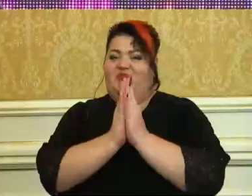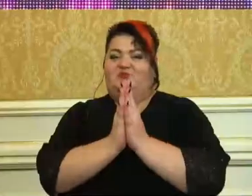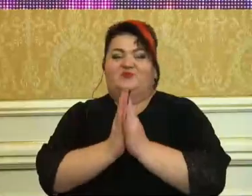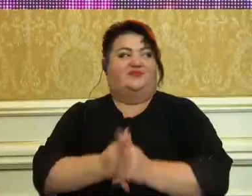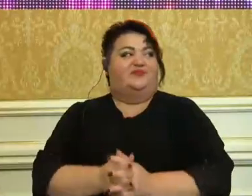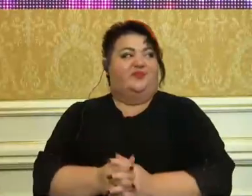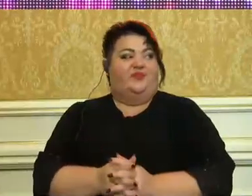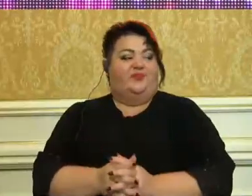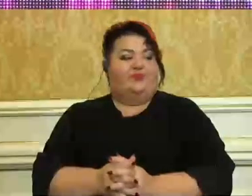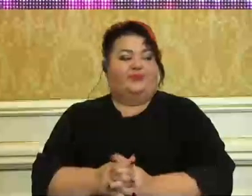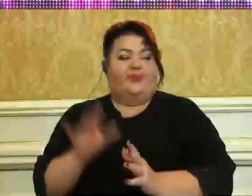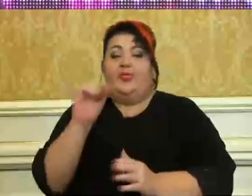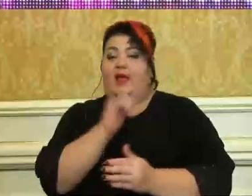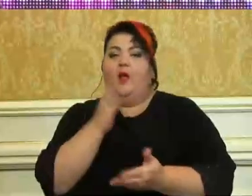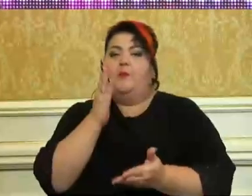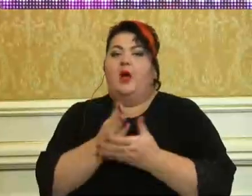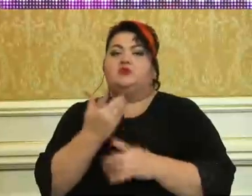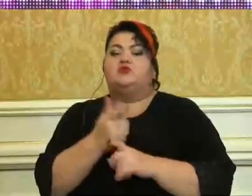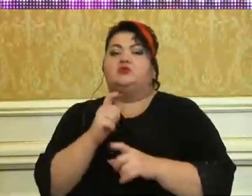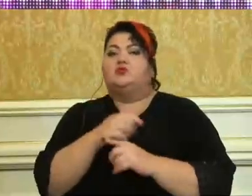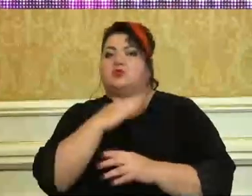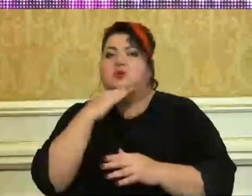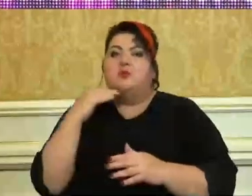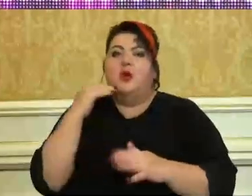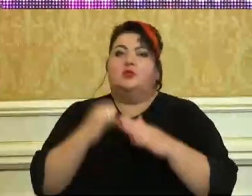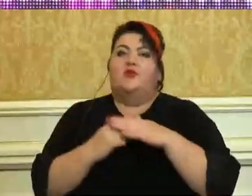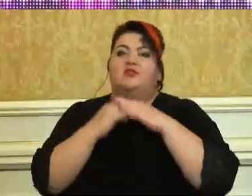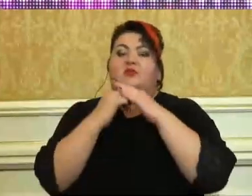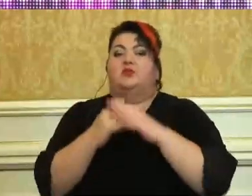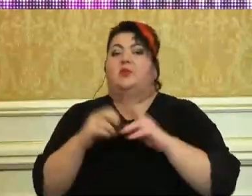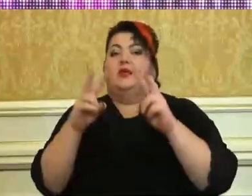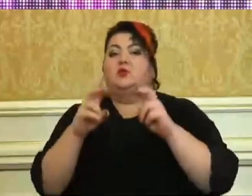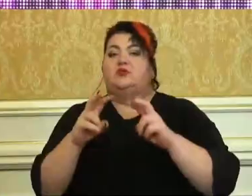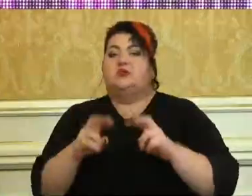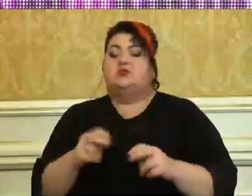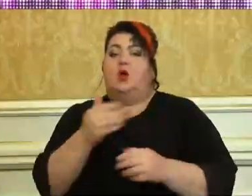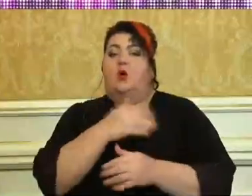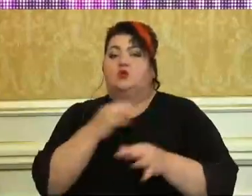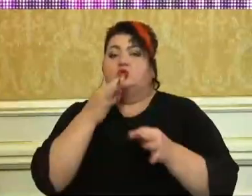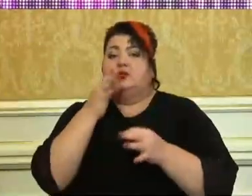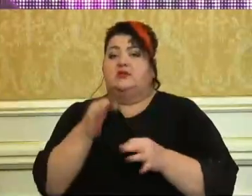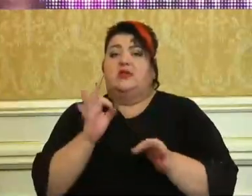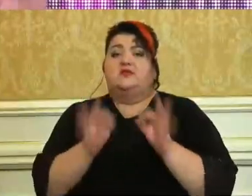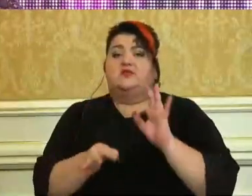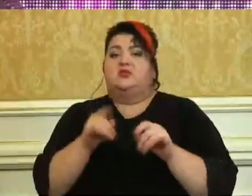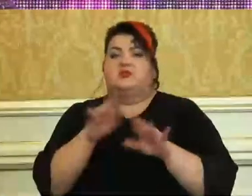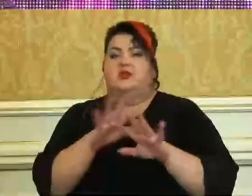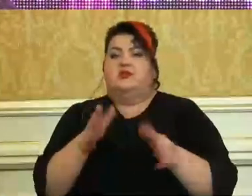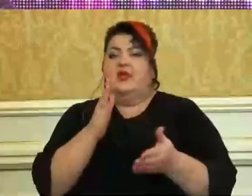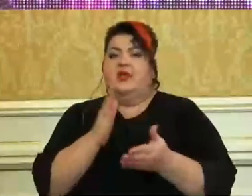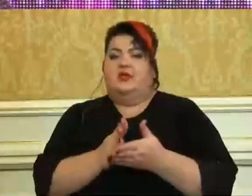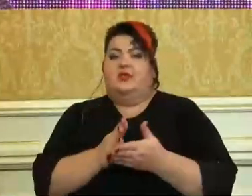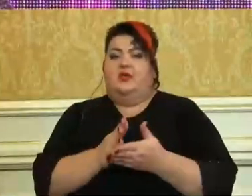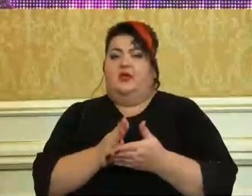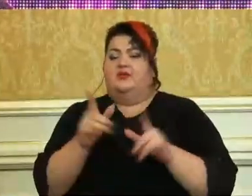lot of things, it's only for three. And talking about the fundamental research and analysis, I want to say it's not